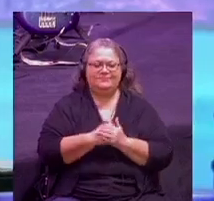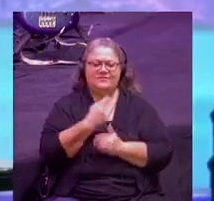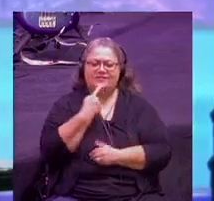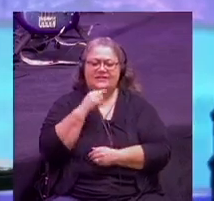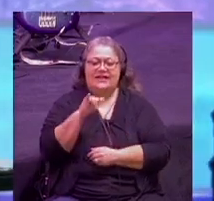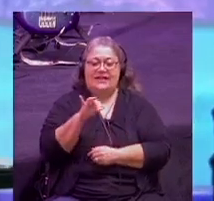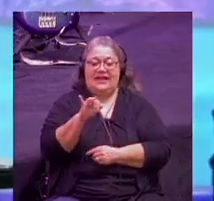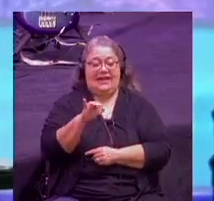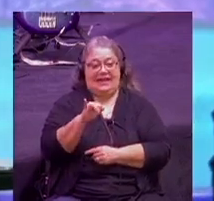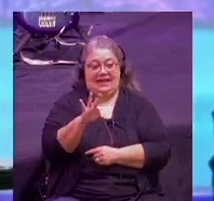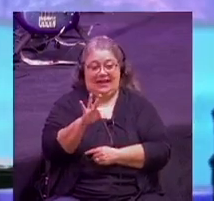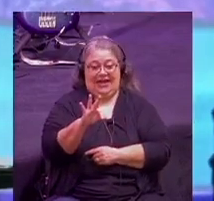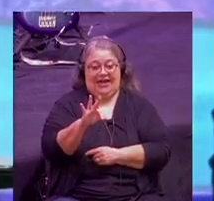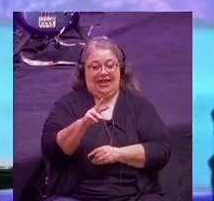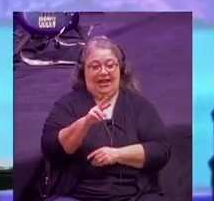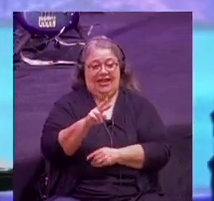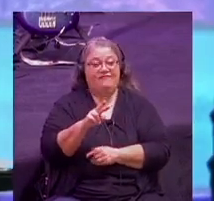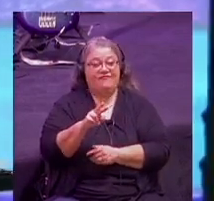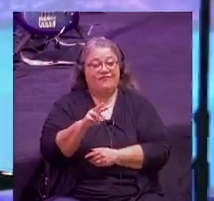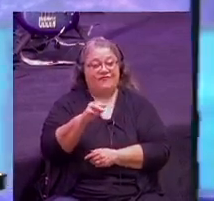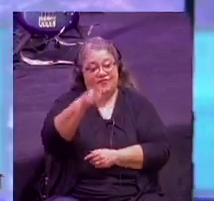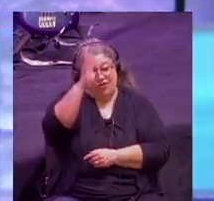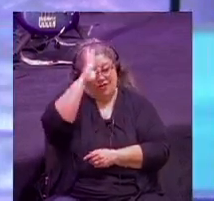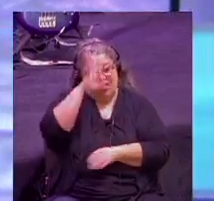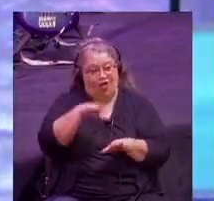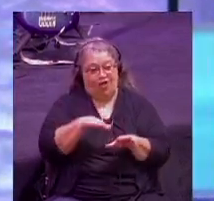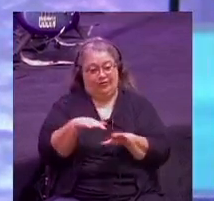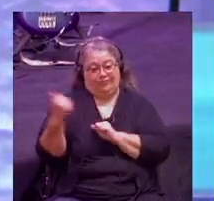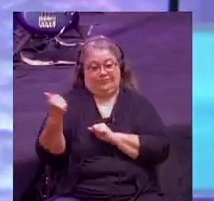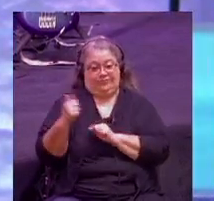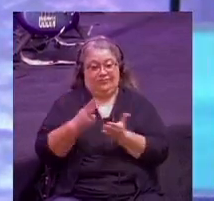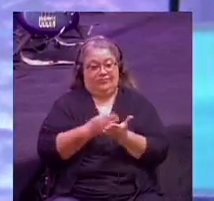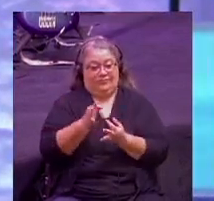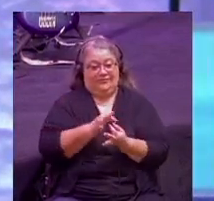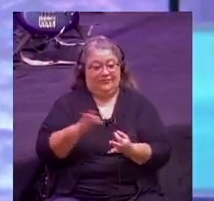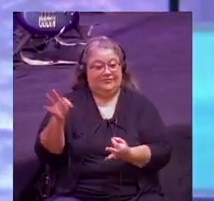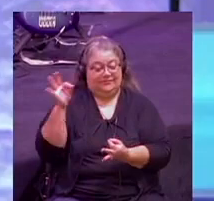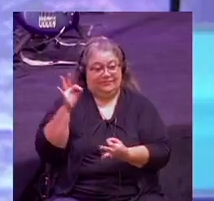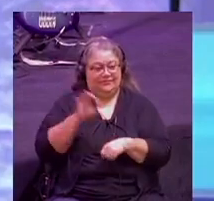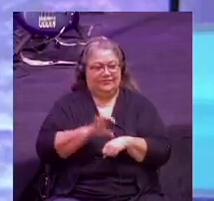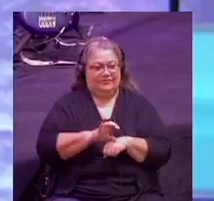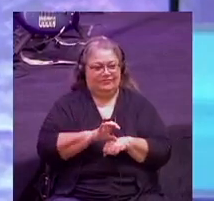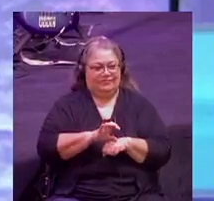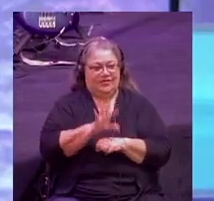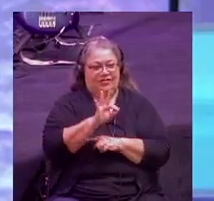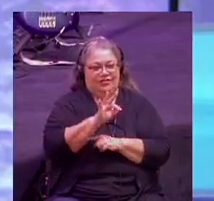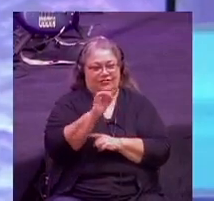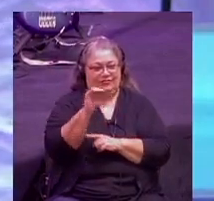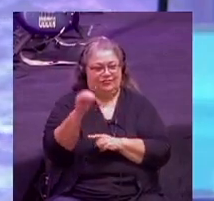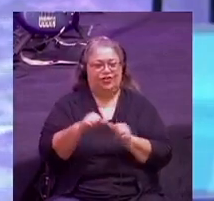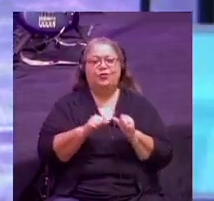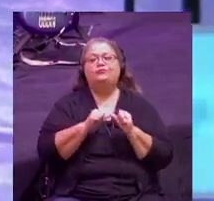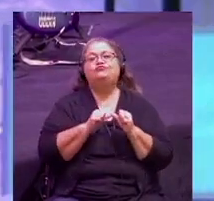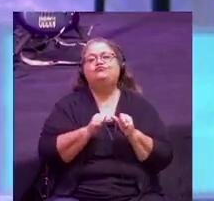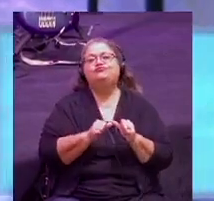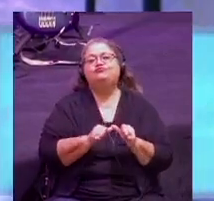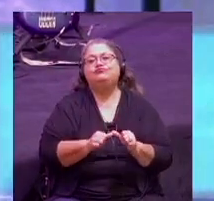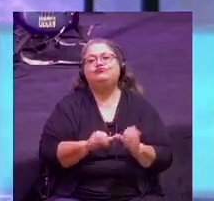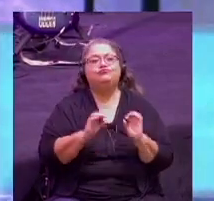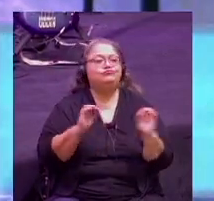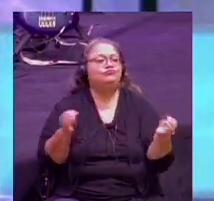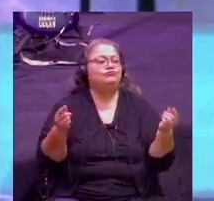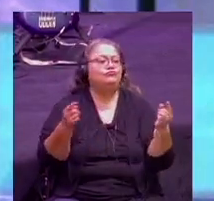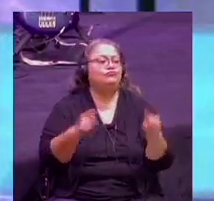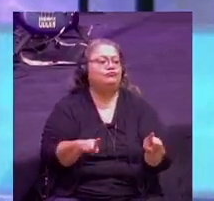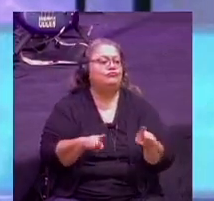presence completely from American churches, 90% of those churches would continue on as though nothing had